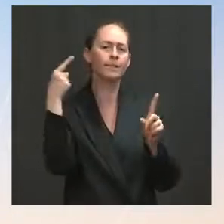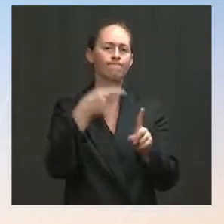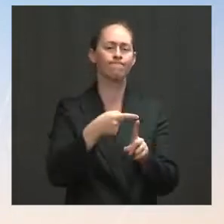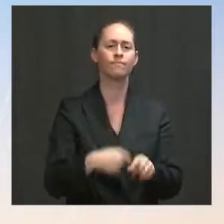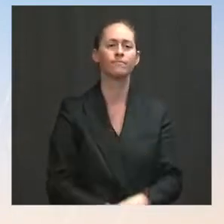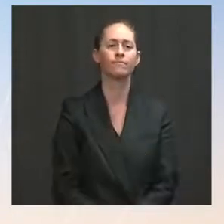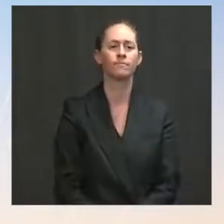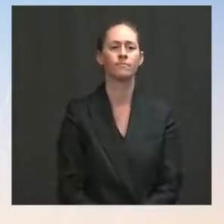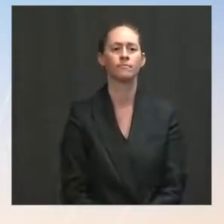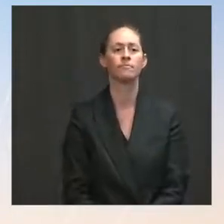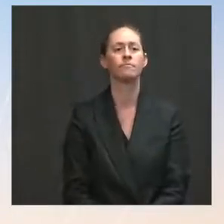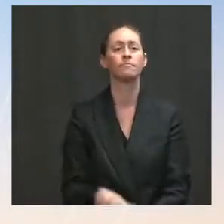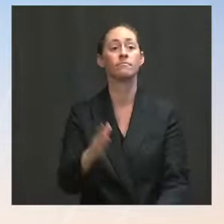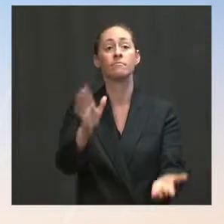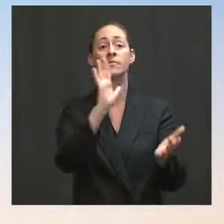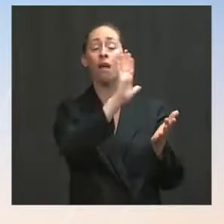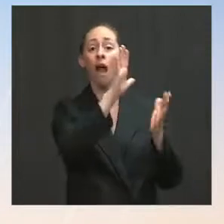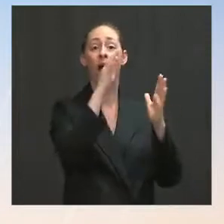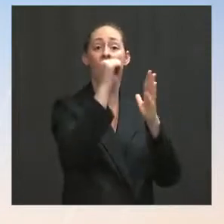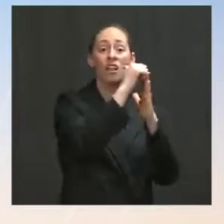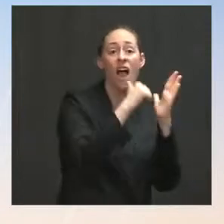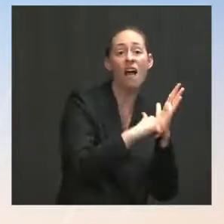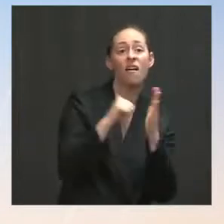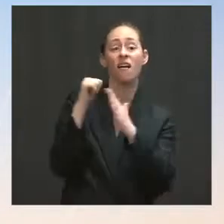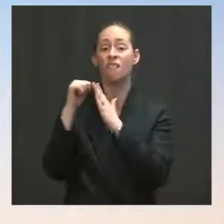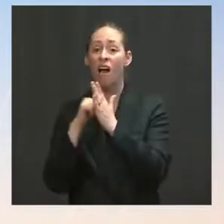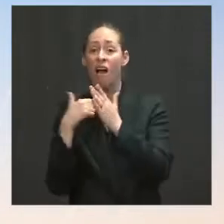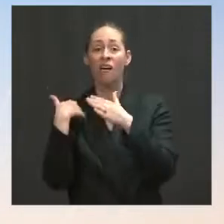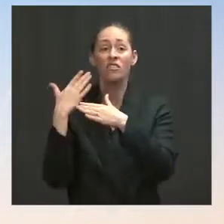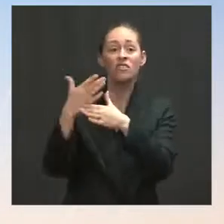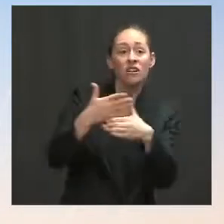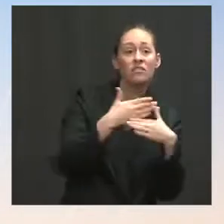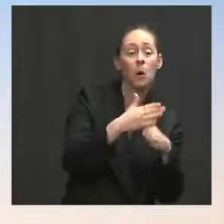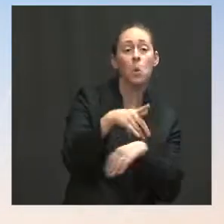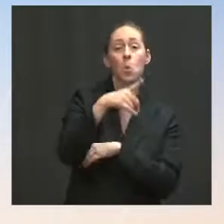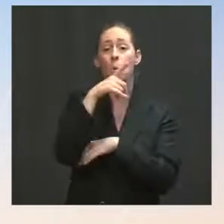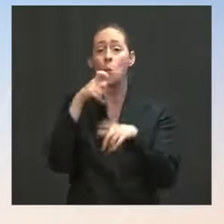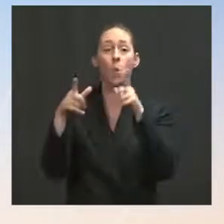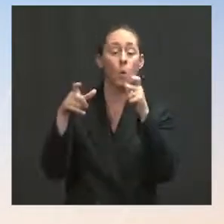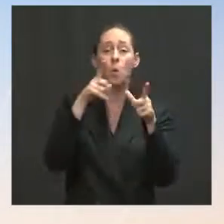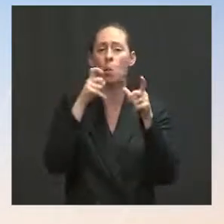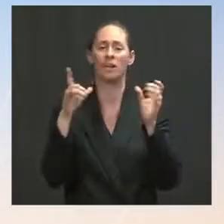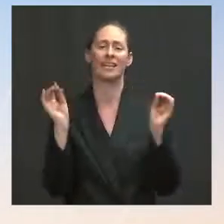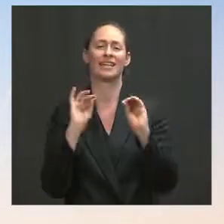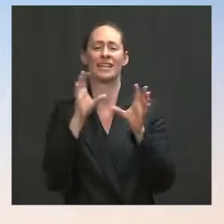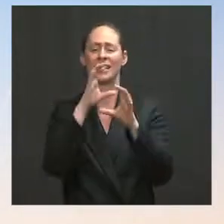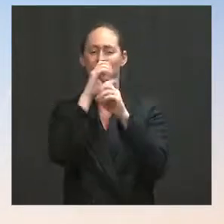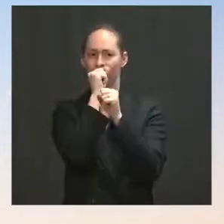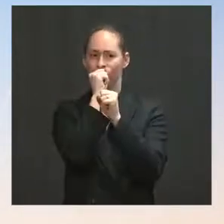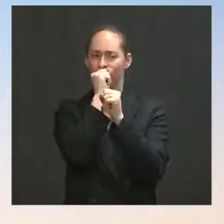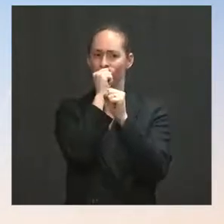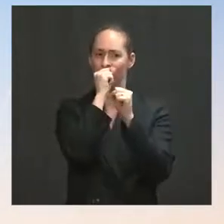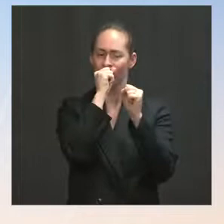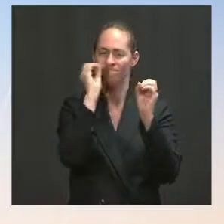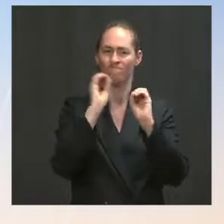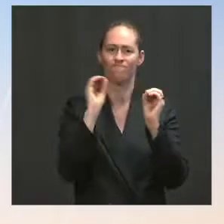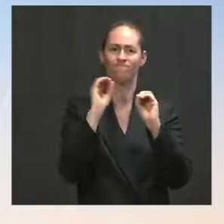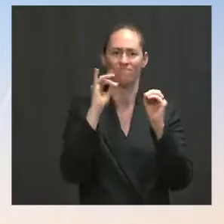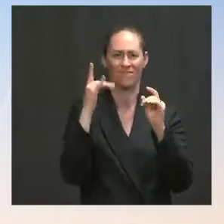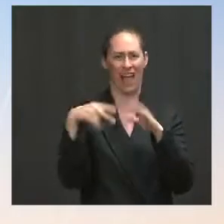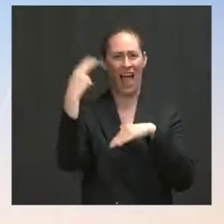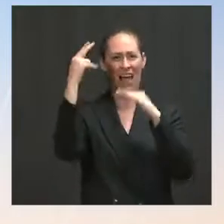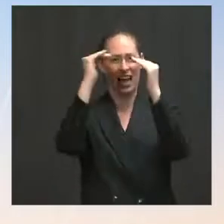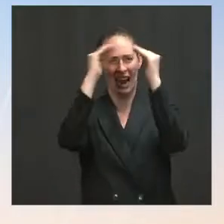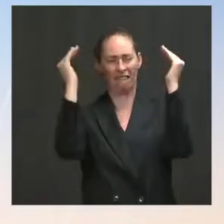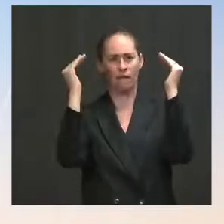the agenda of these meetings or providing lists of participants. I think it's safe to assume that high-level cybersecurity experts